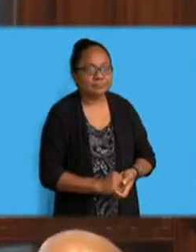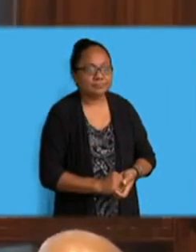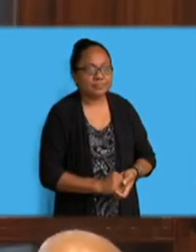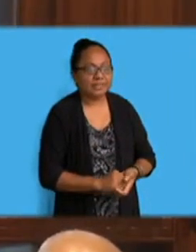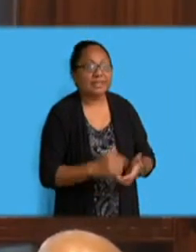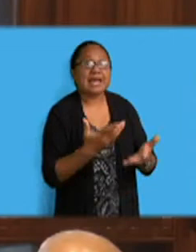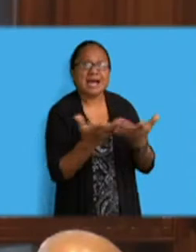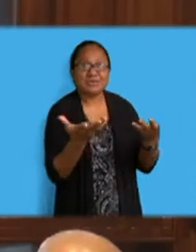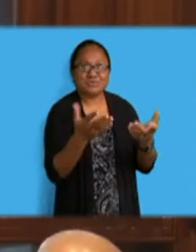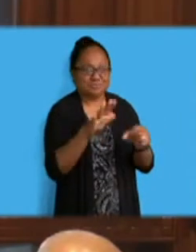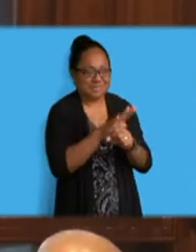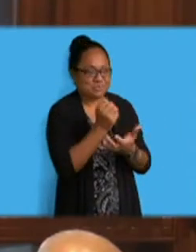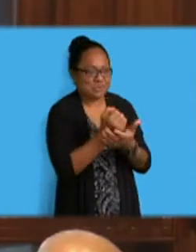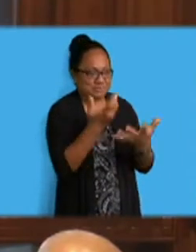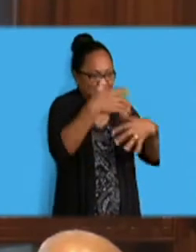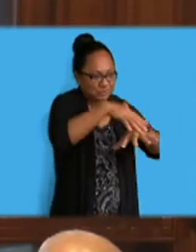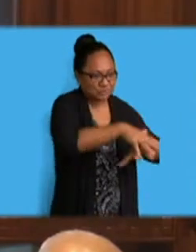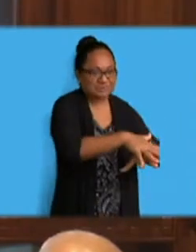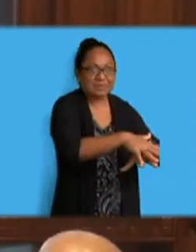Honourable Deputy Speaker,